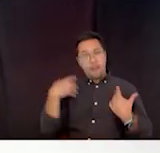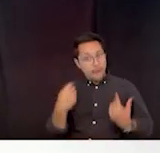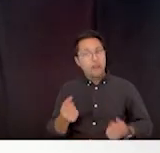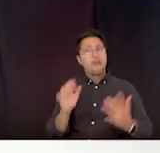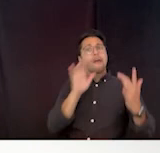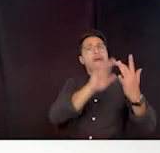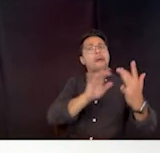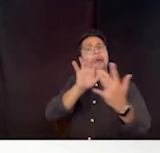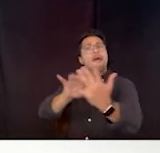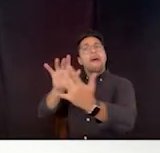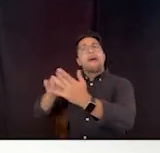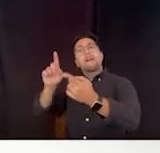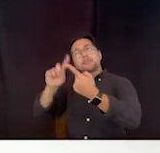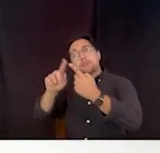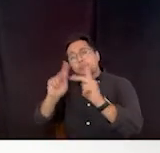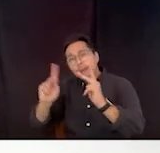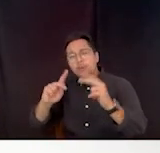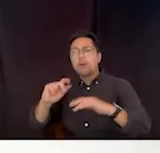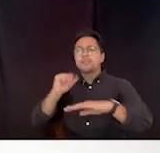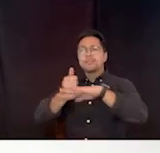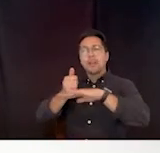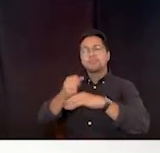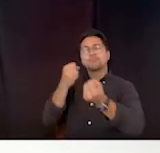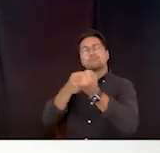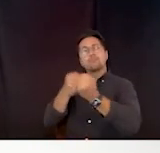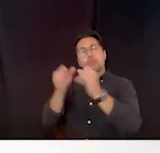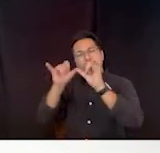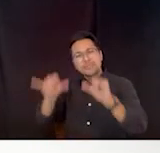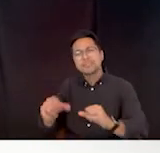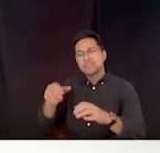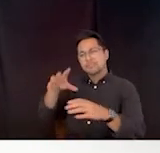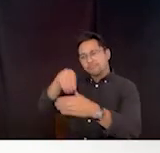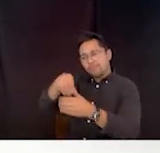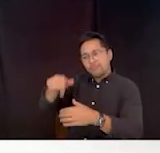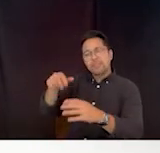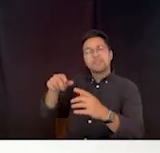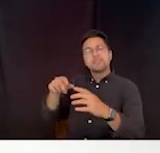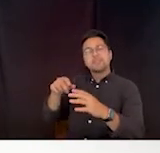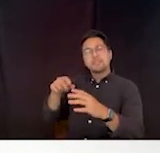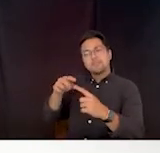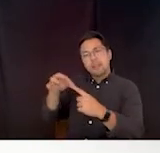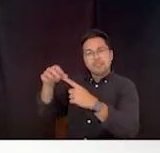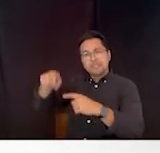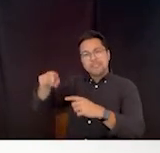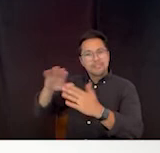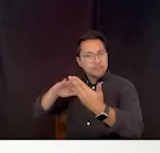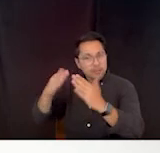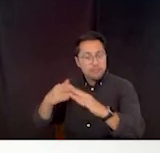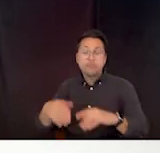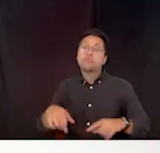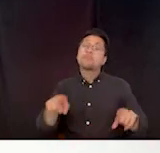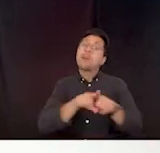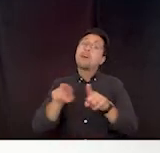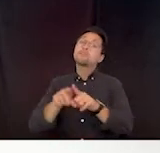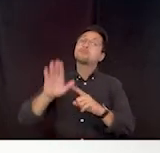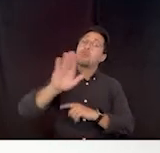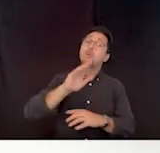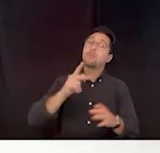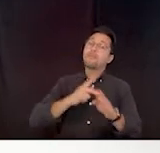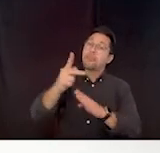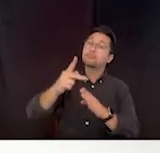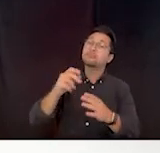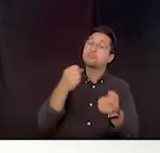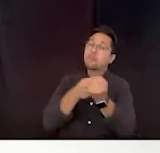people and build a support system within the special needs community. And the second, and we've talked about this a lot, is your professional support system,